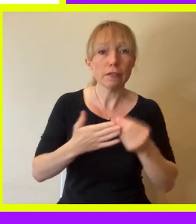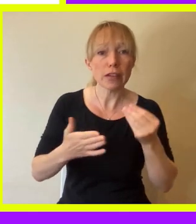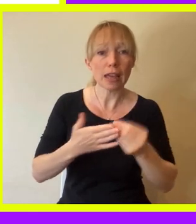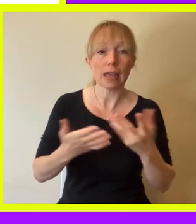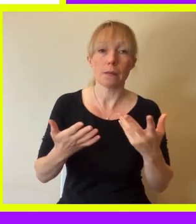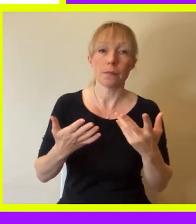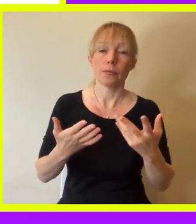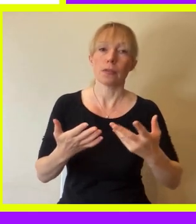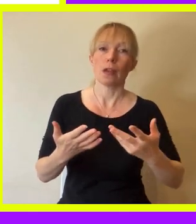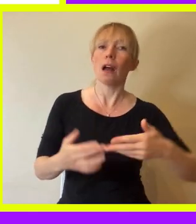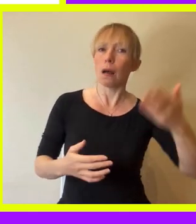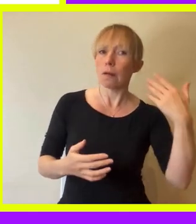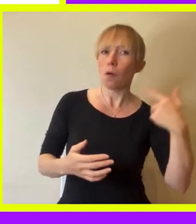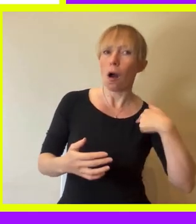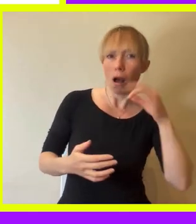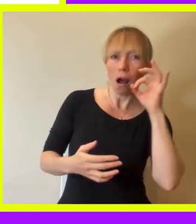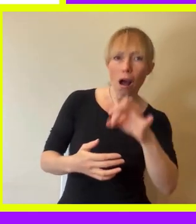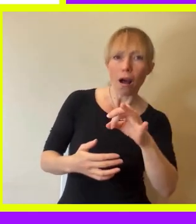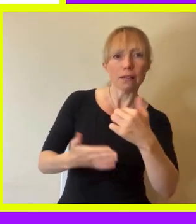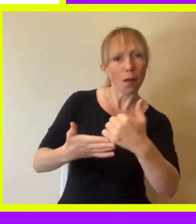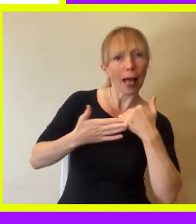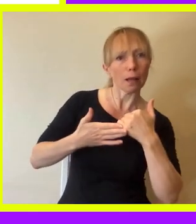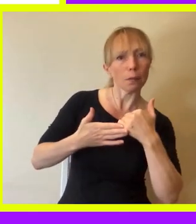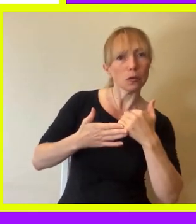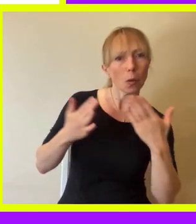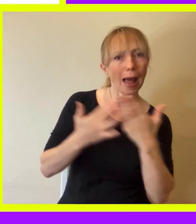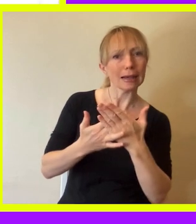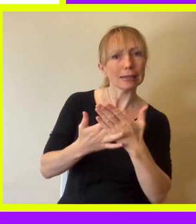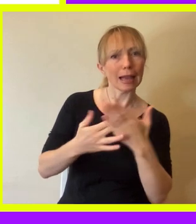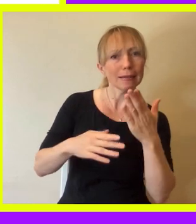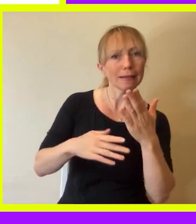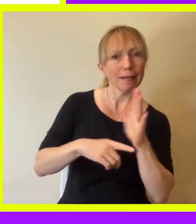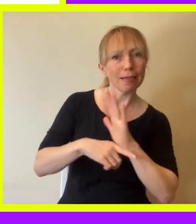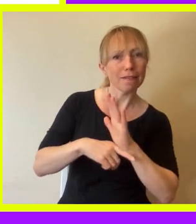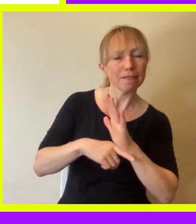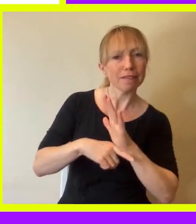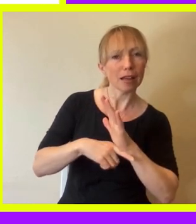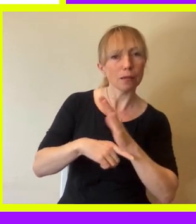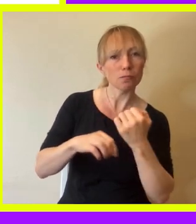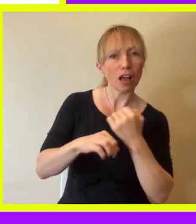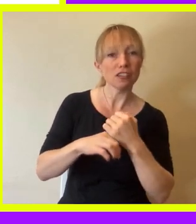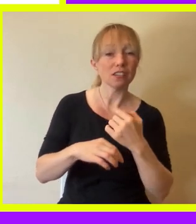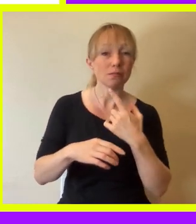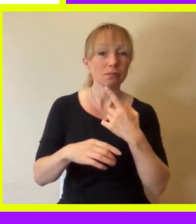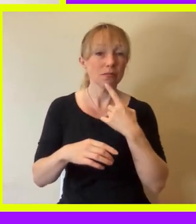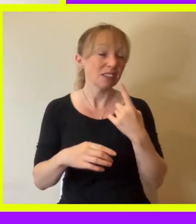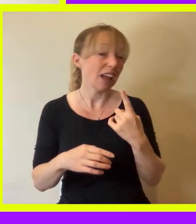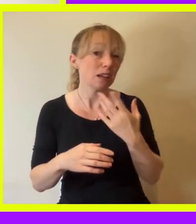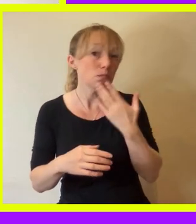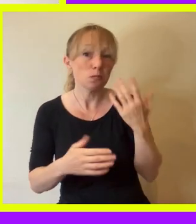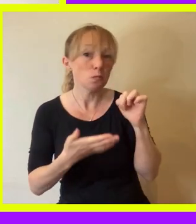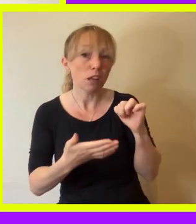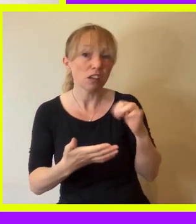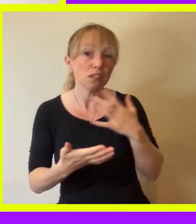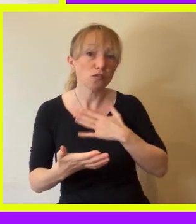asked for help to get on film productions, people have gone, well, we don't have the budget for it. I've